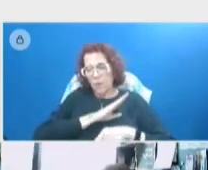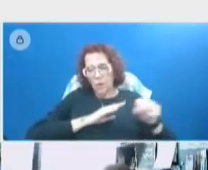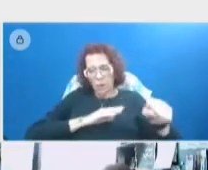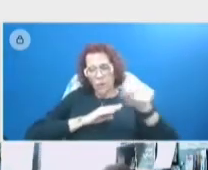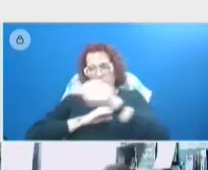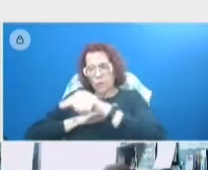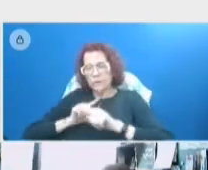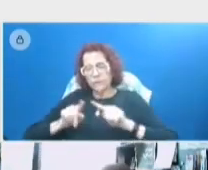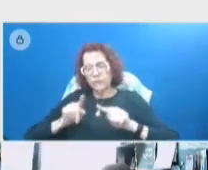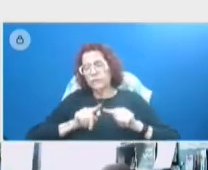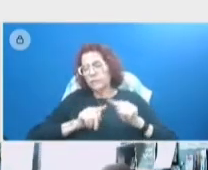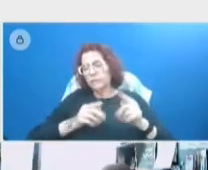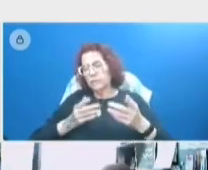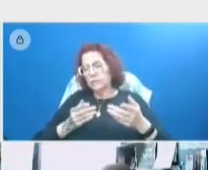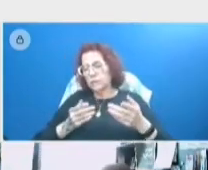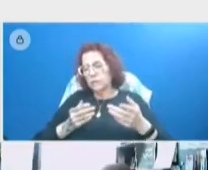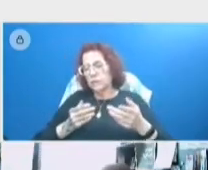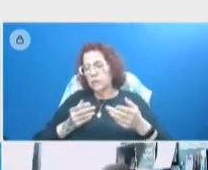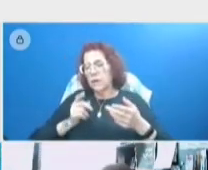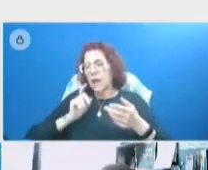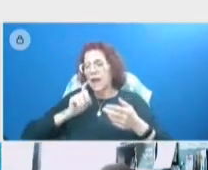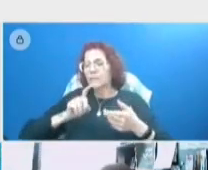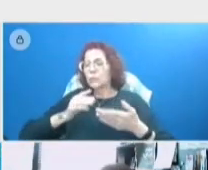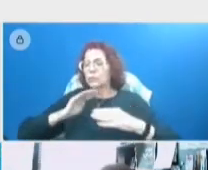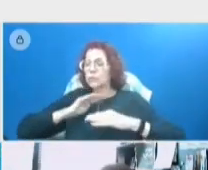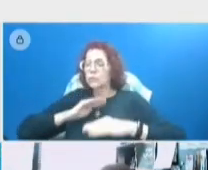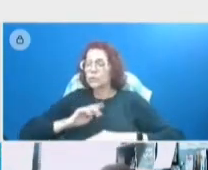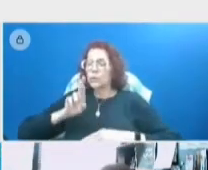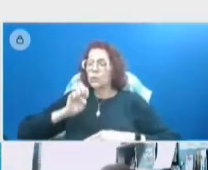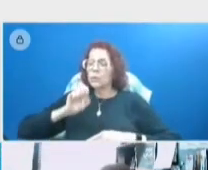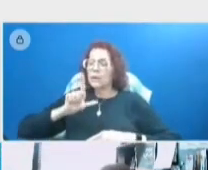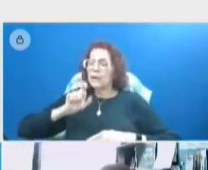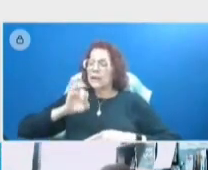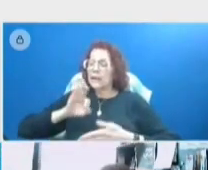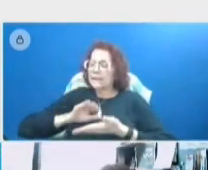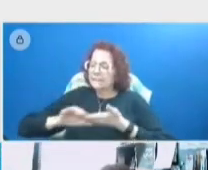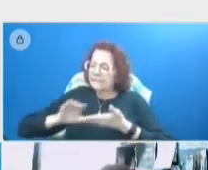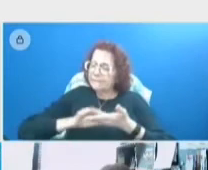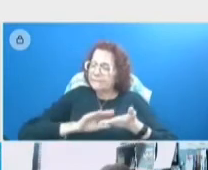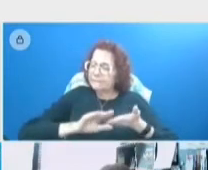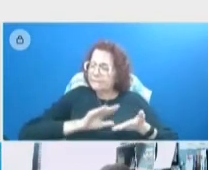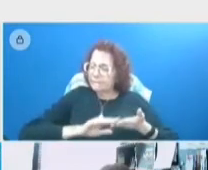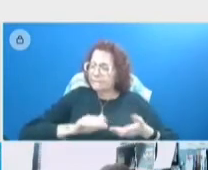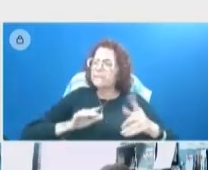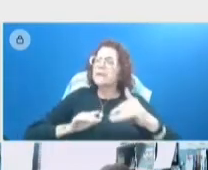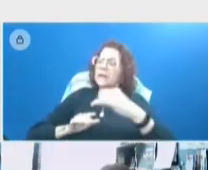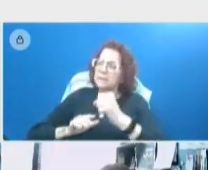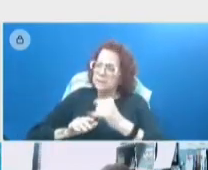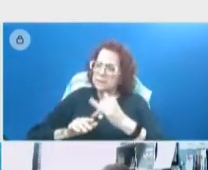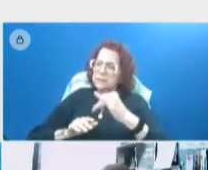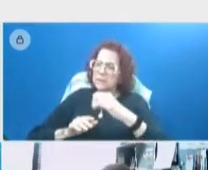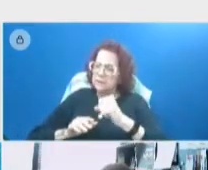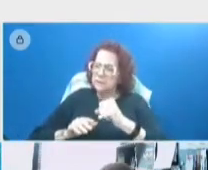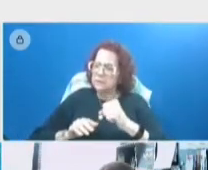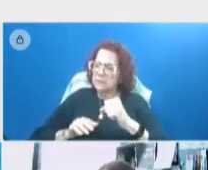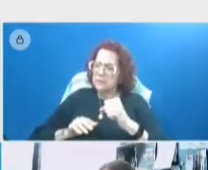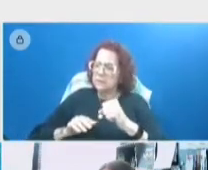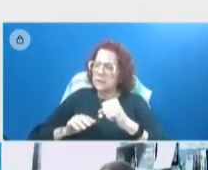given to these individuals. That is correct. On a bipartisan and